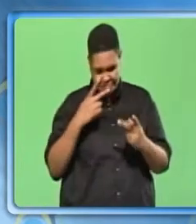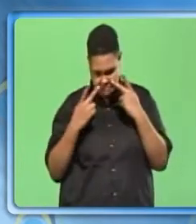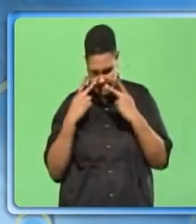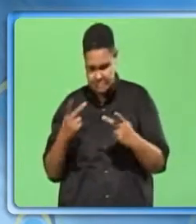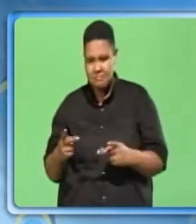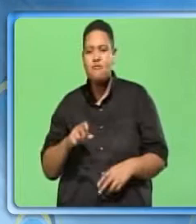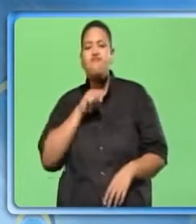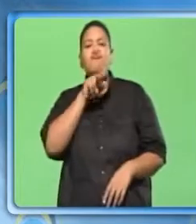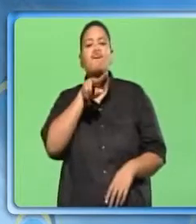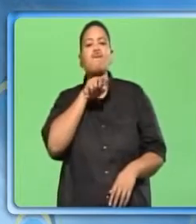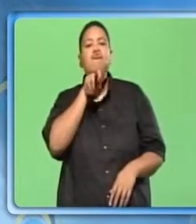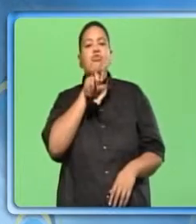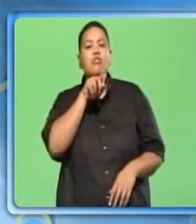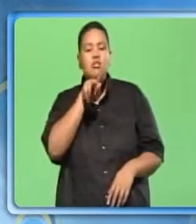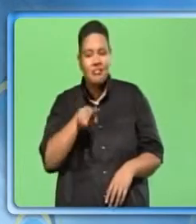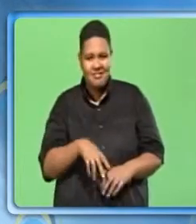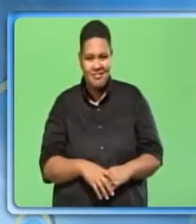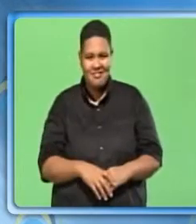frogs,